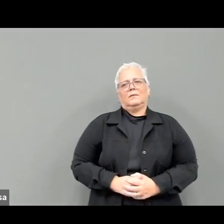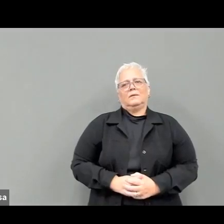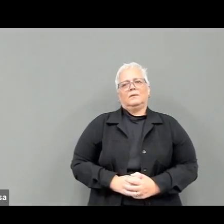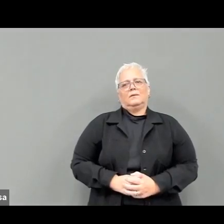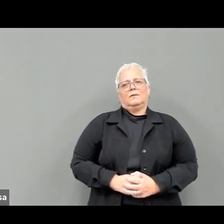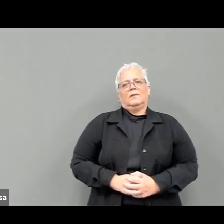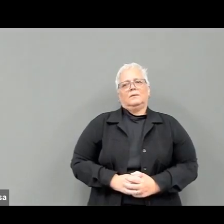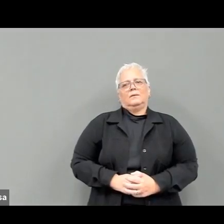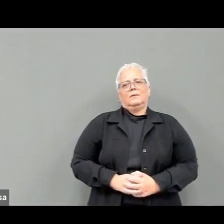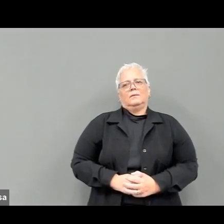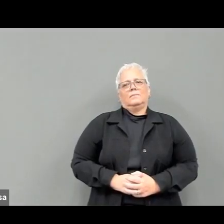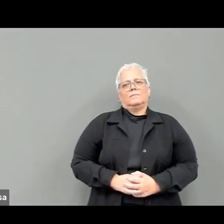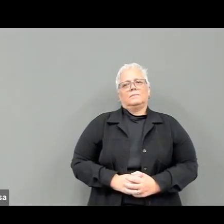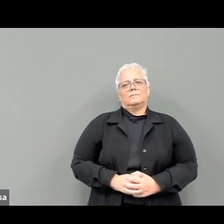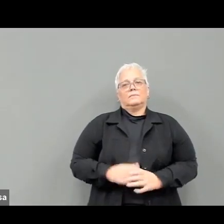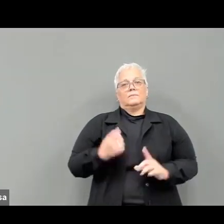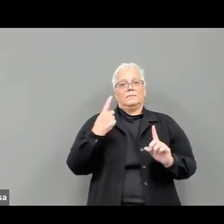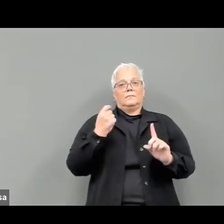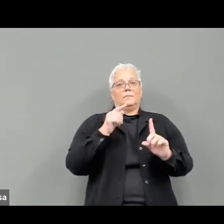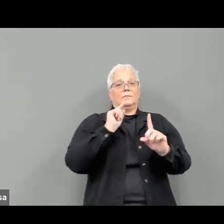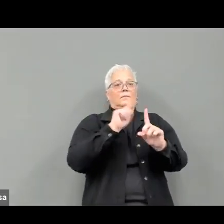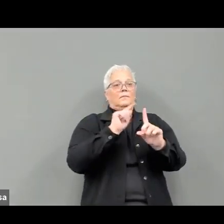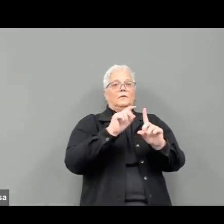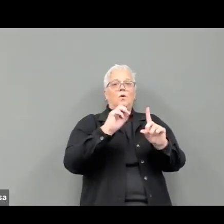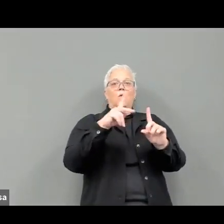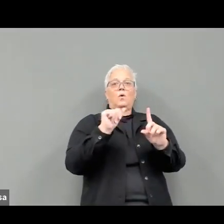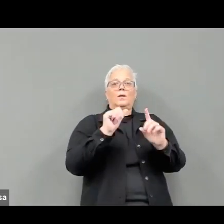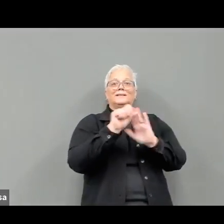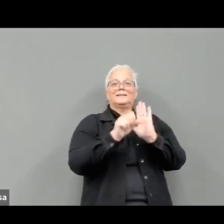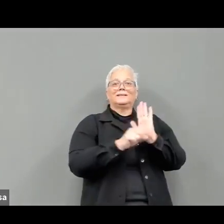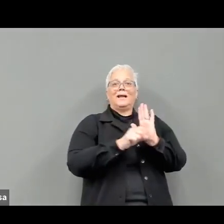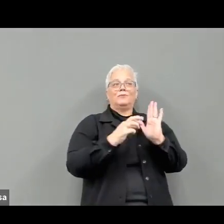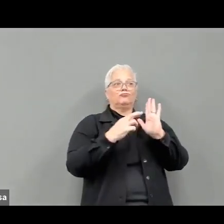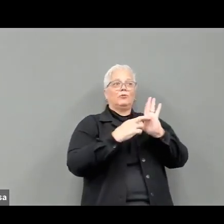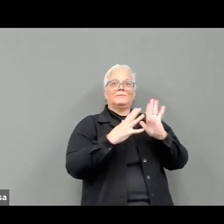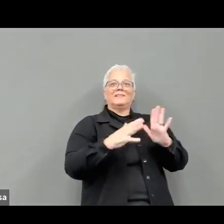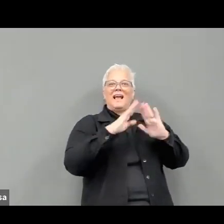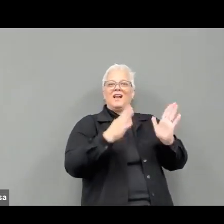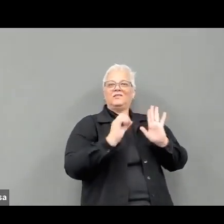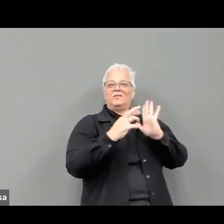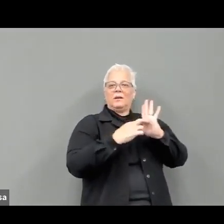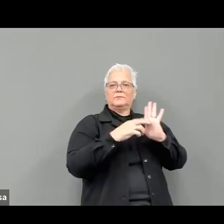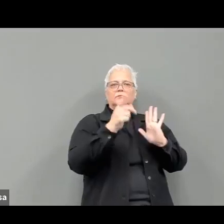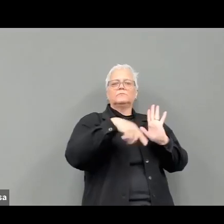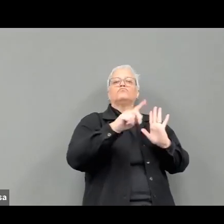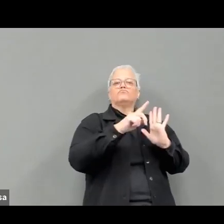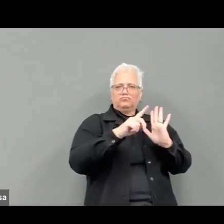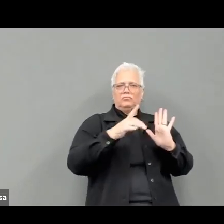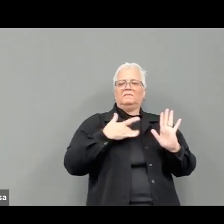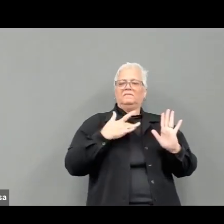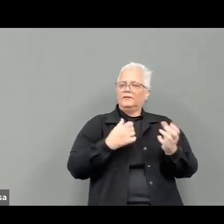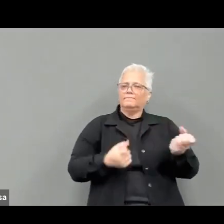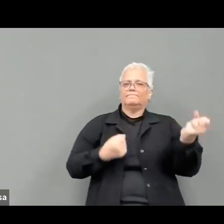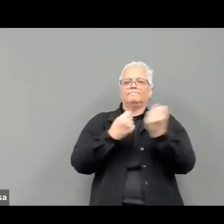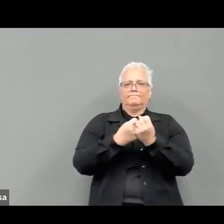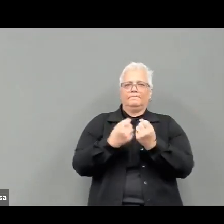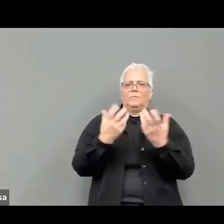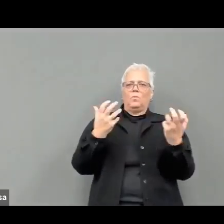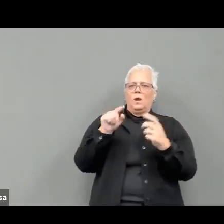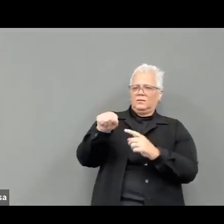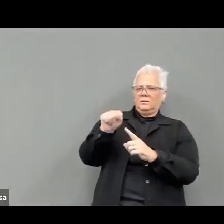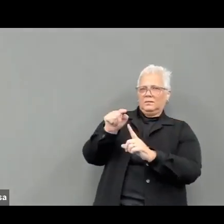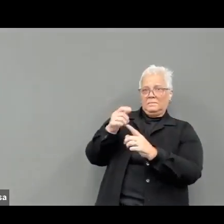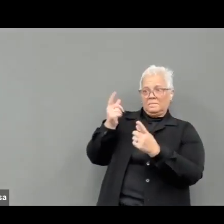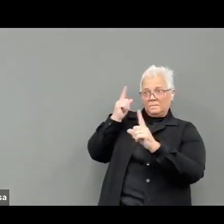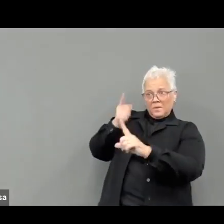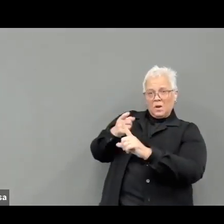House of Representatives will take up this bill early next week. And our hope is that the governor, that it will pass there and that Governor Stitt